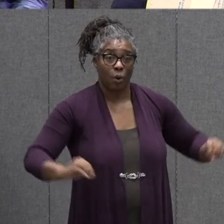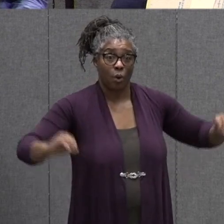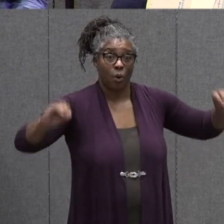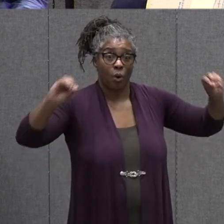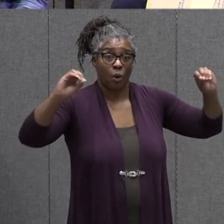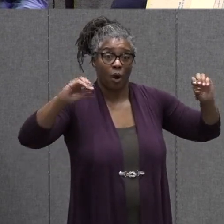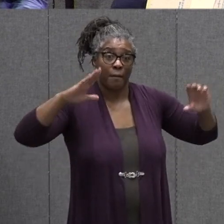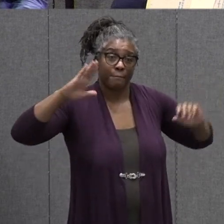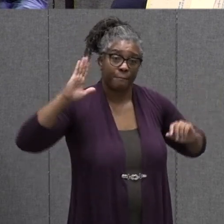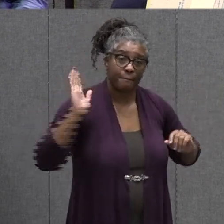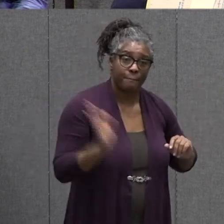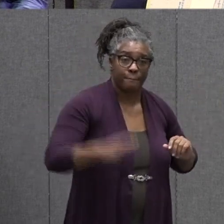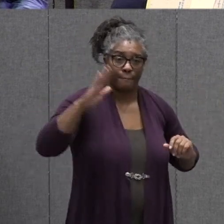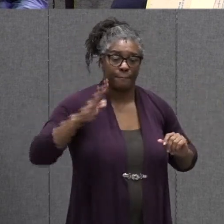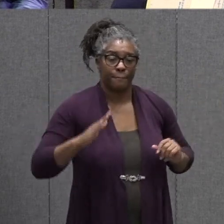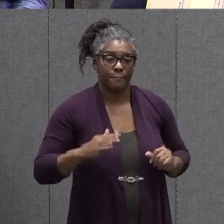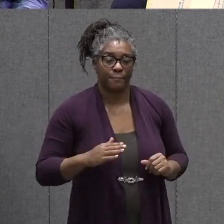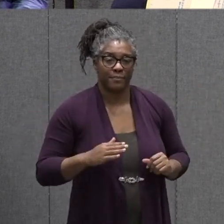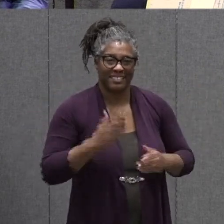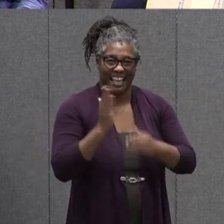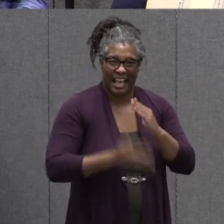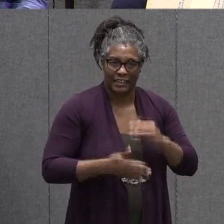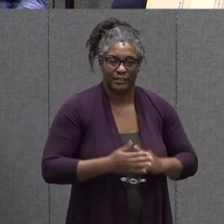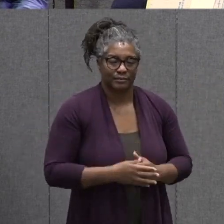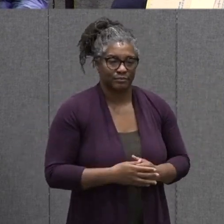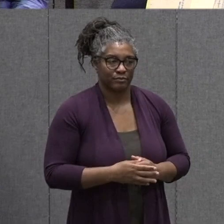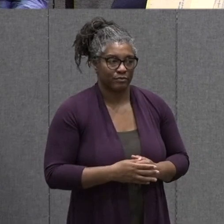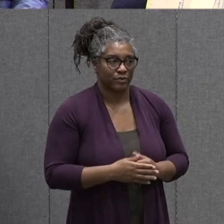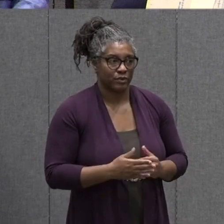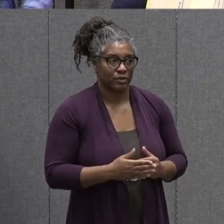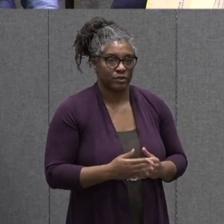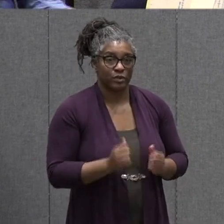Ooh, and one sound at the end. Let's try that all together. Ready?